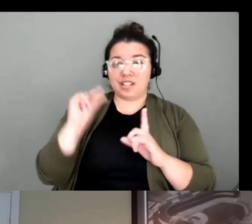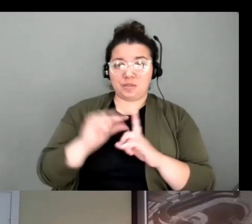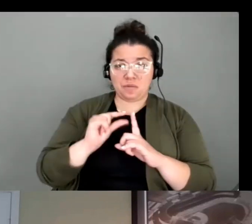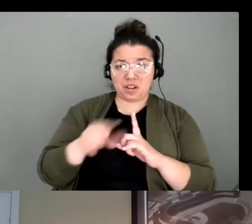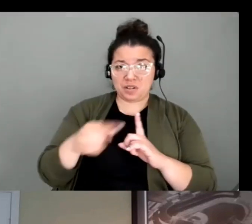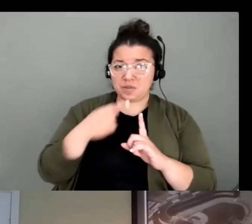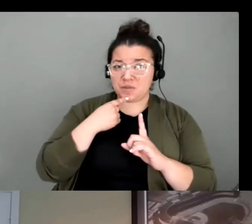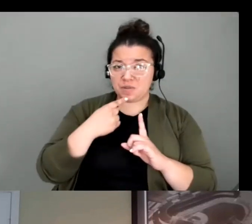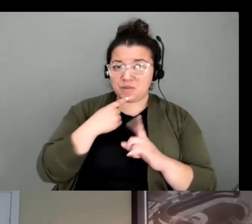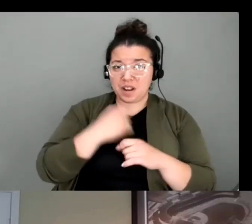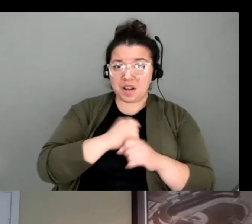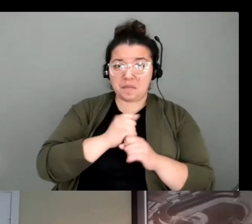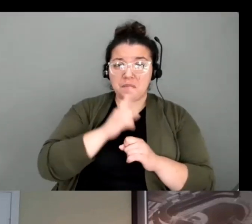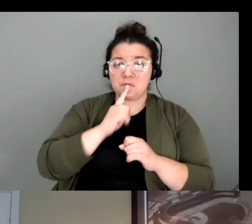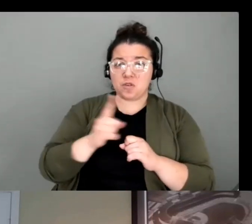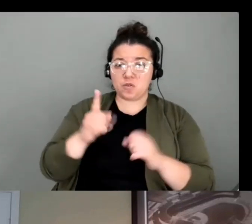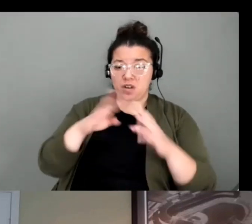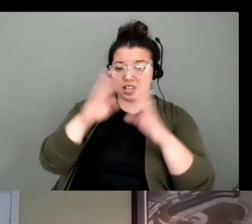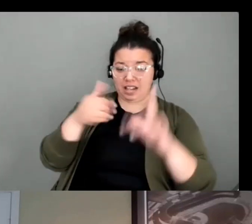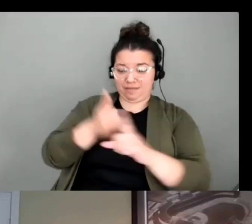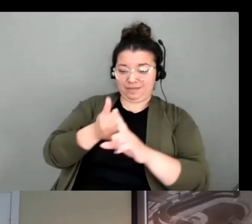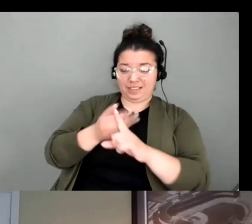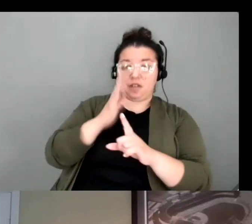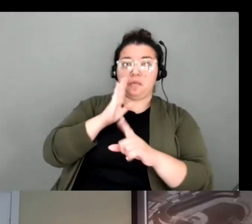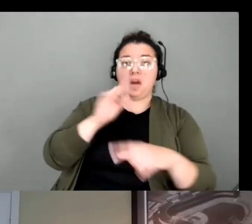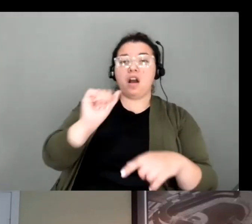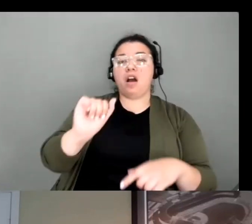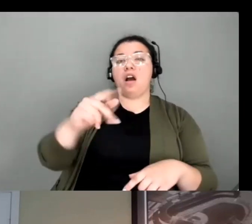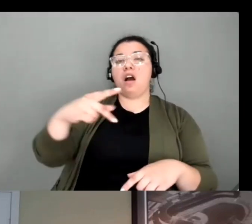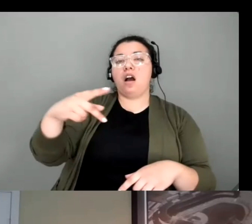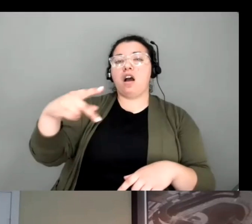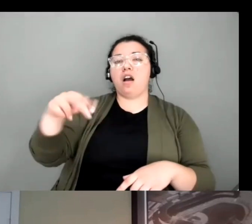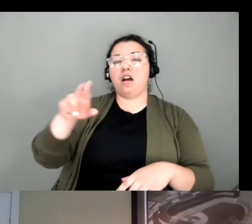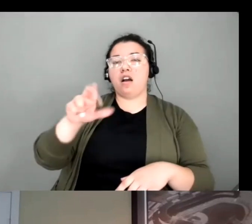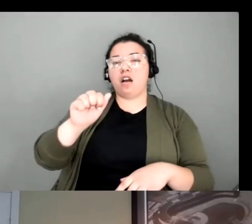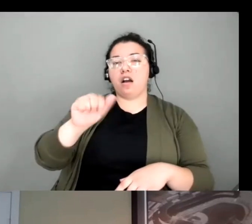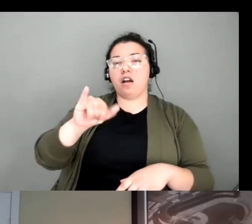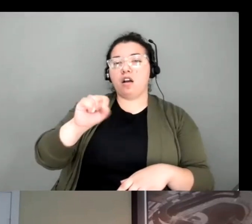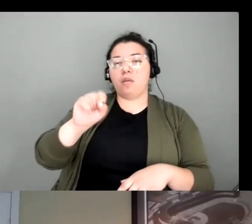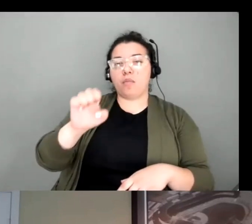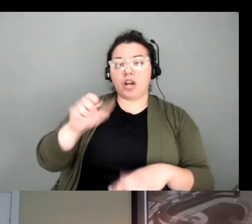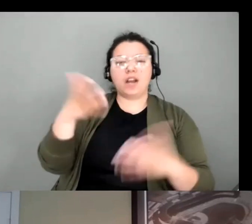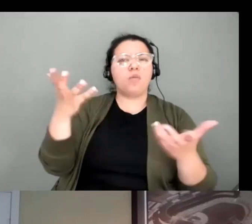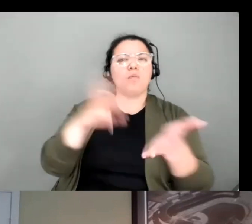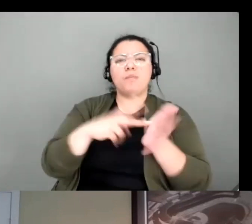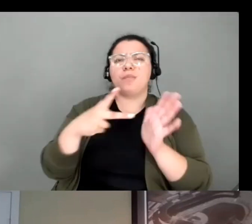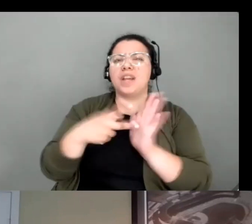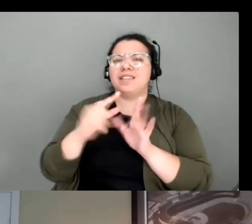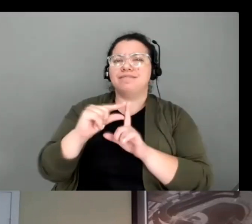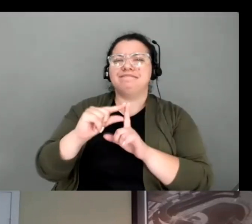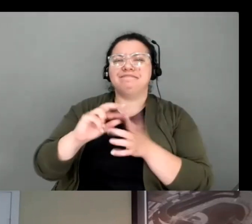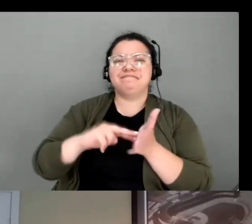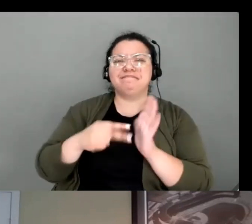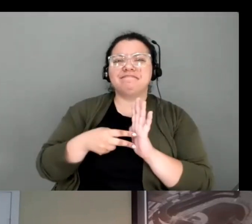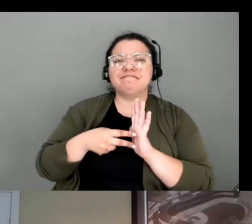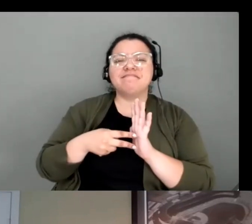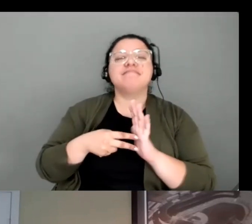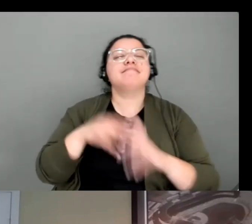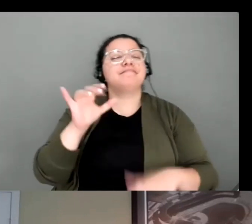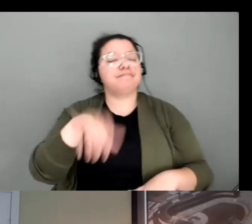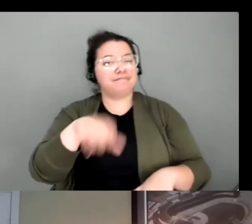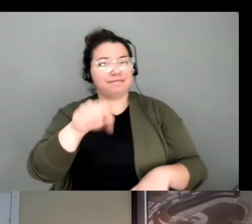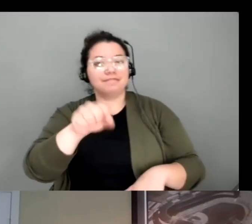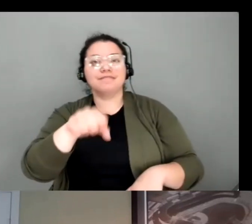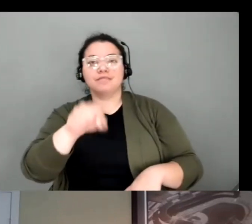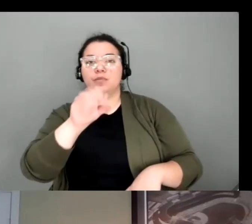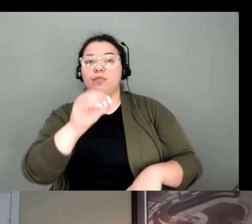making sure the home appraises. So what does that mean when we say appraising a home? So say you